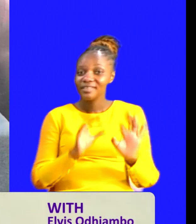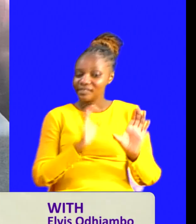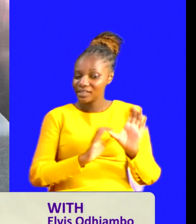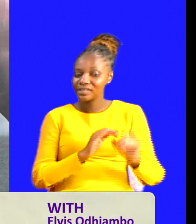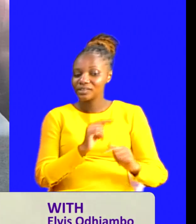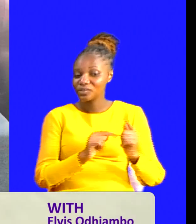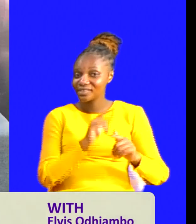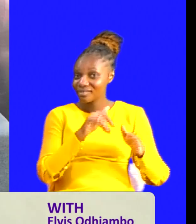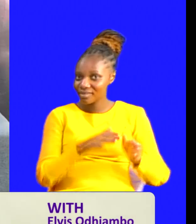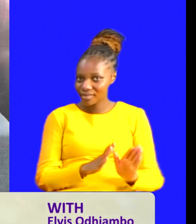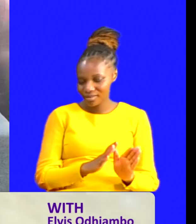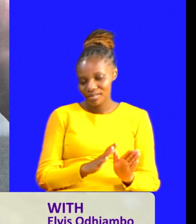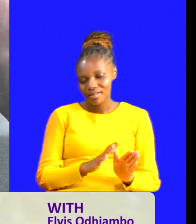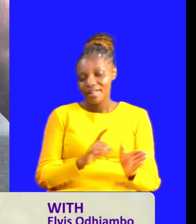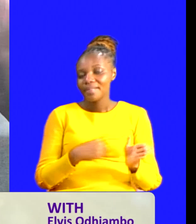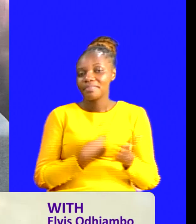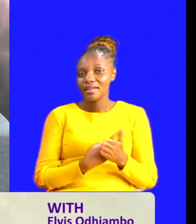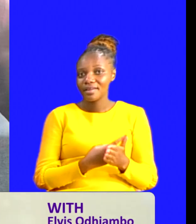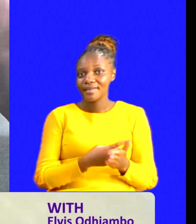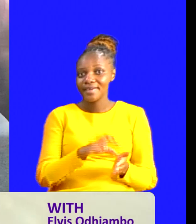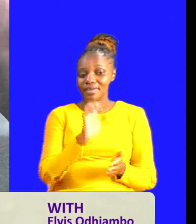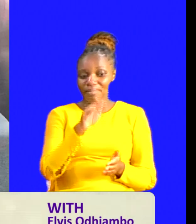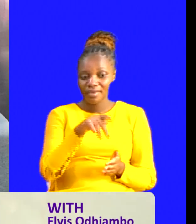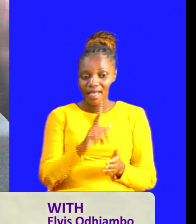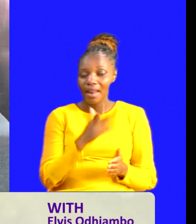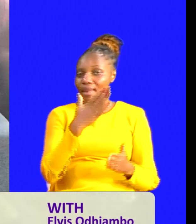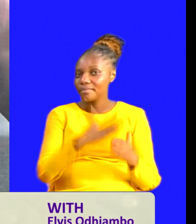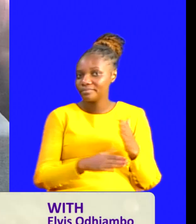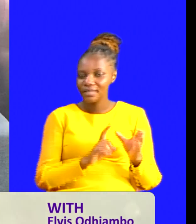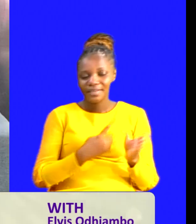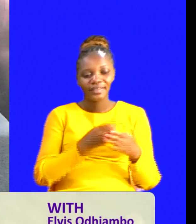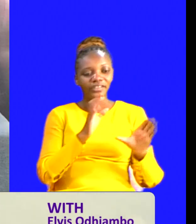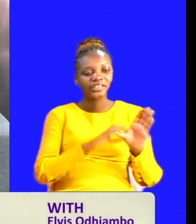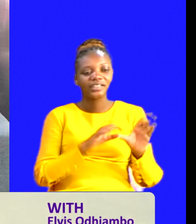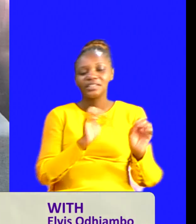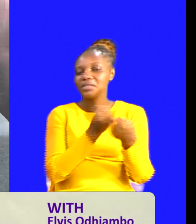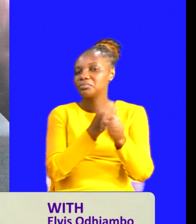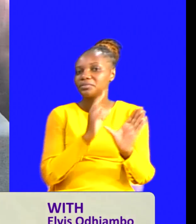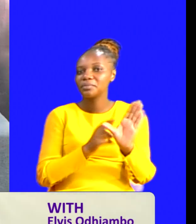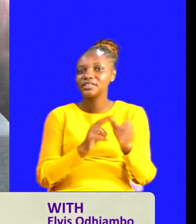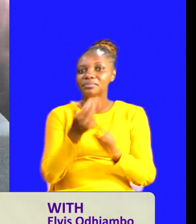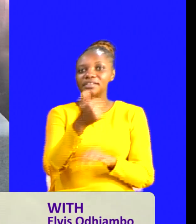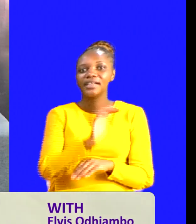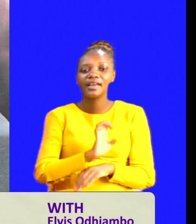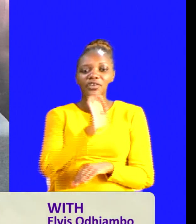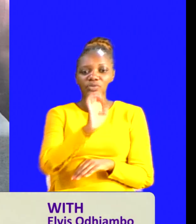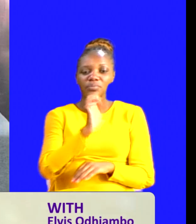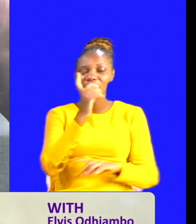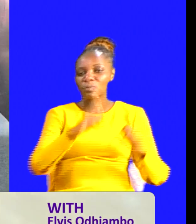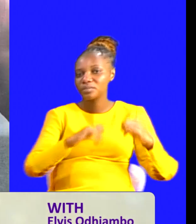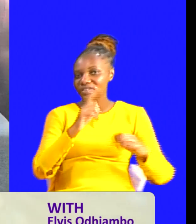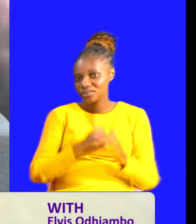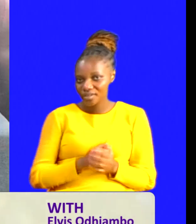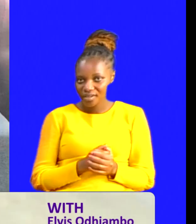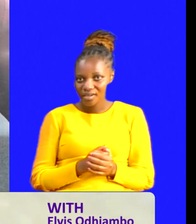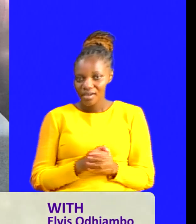this season comes to an end, Chelsea will again miss out on any European tournament for that matter, and it